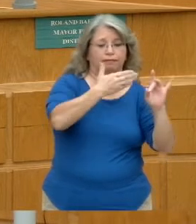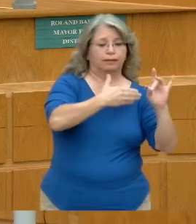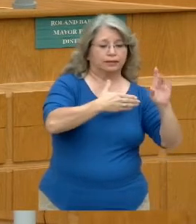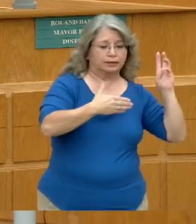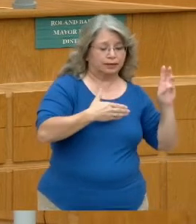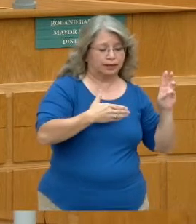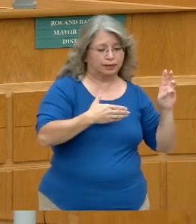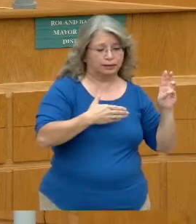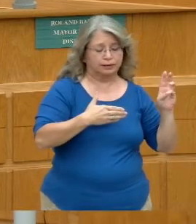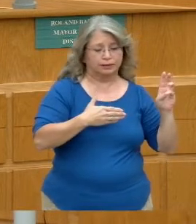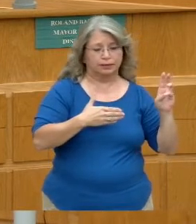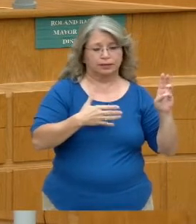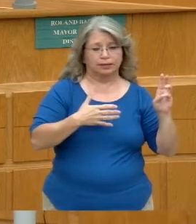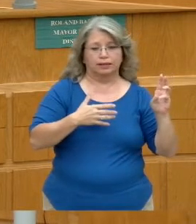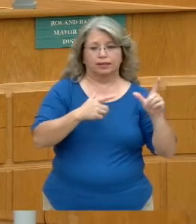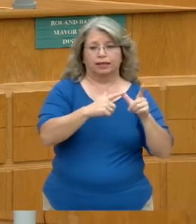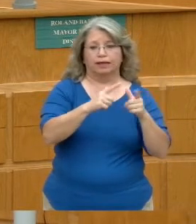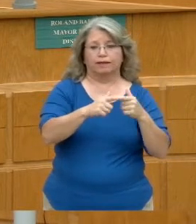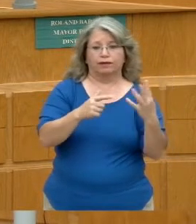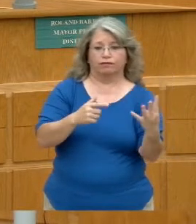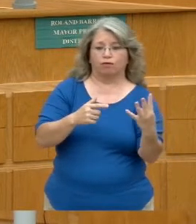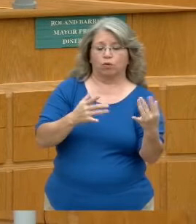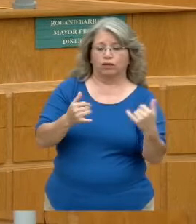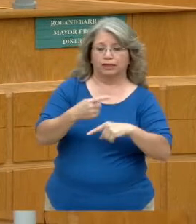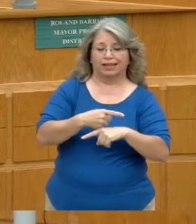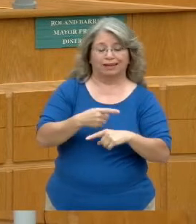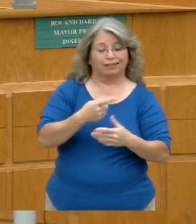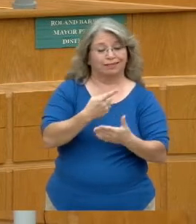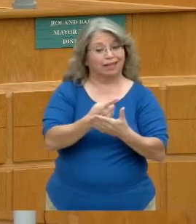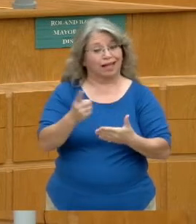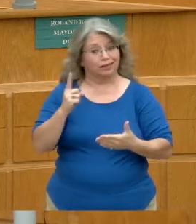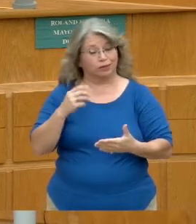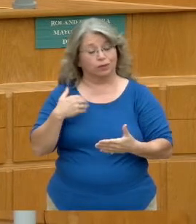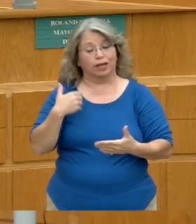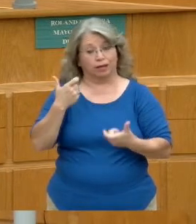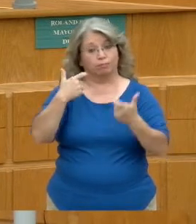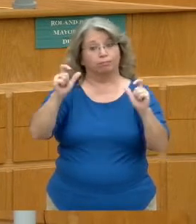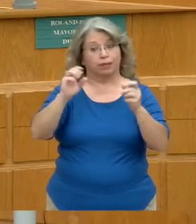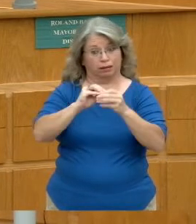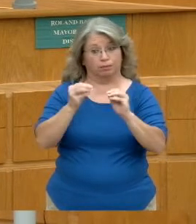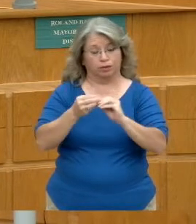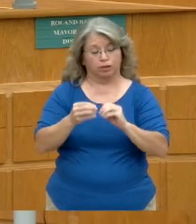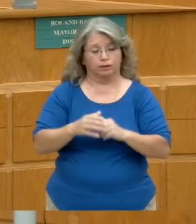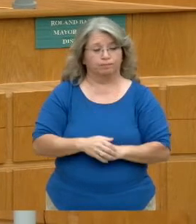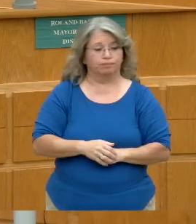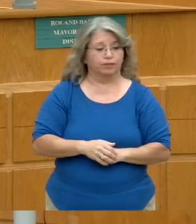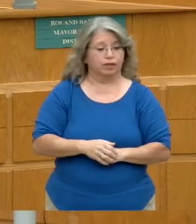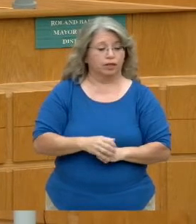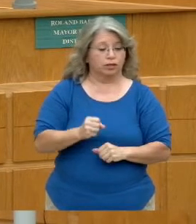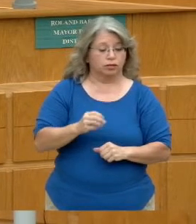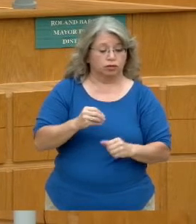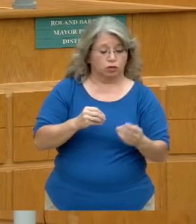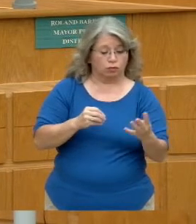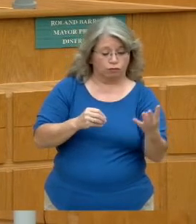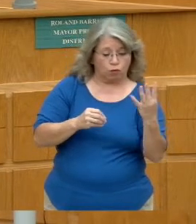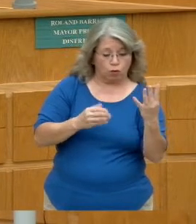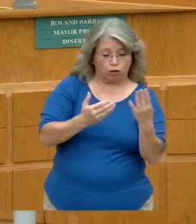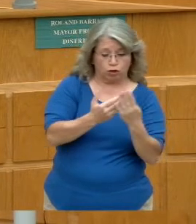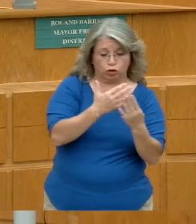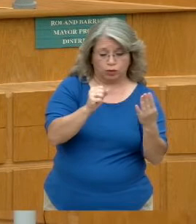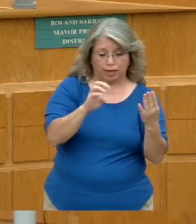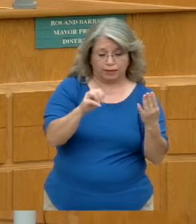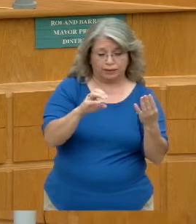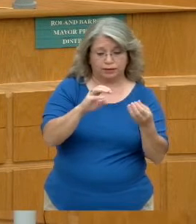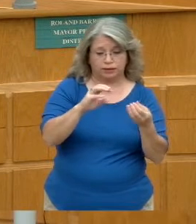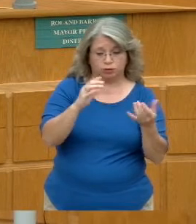just 2 and 1, and then we ended last week with that big 22 number. With the 4 for today, we're at